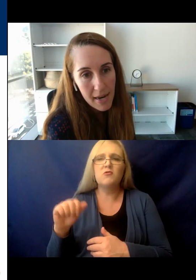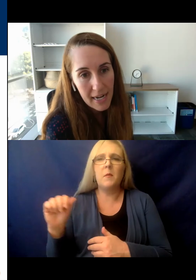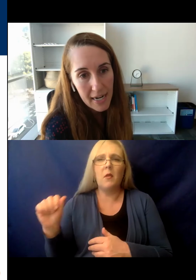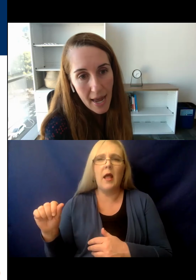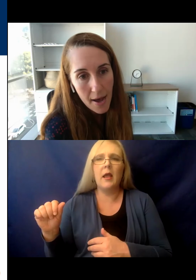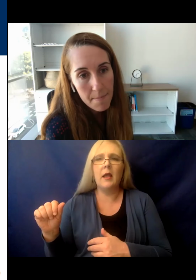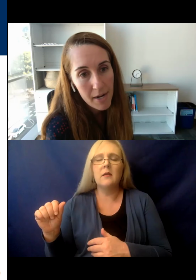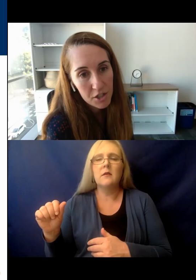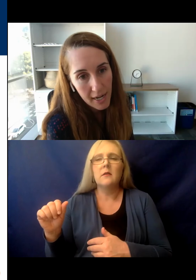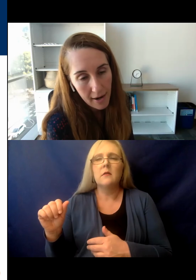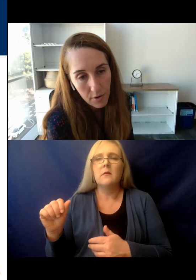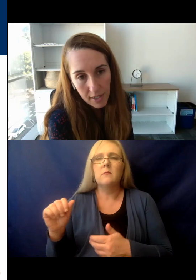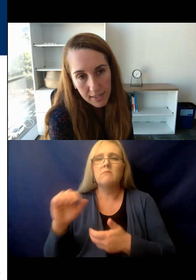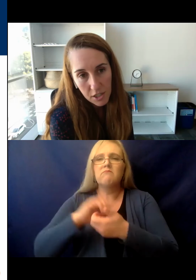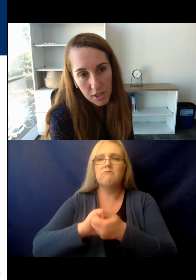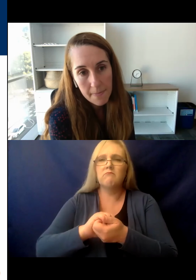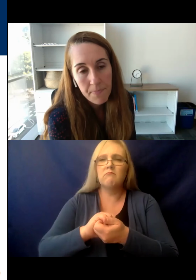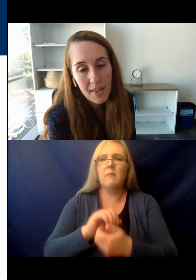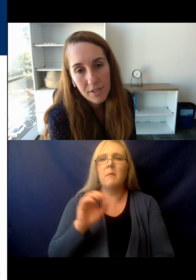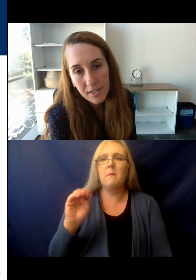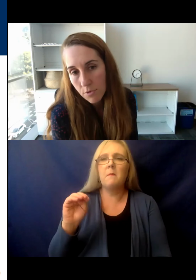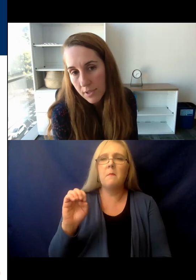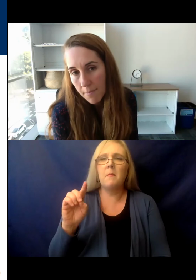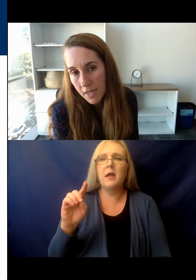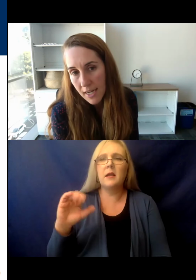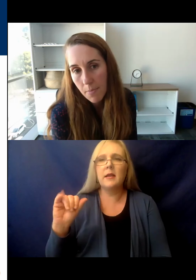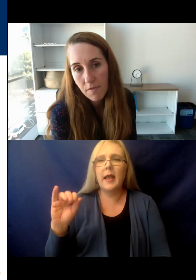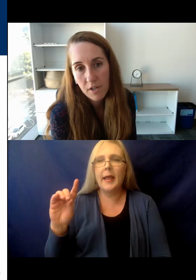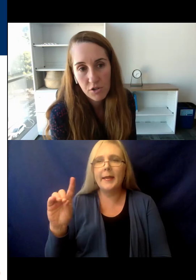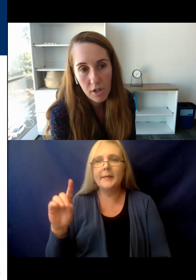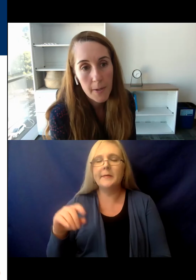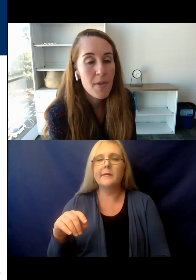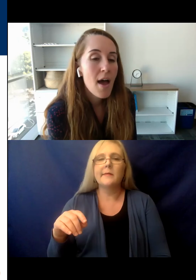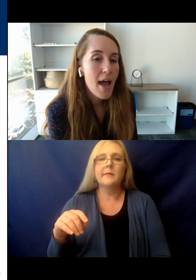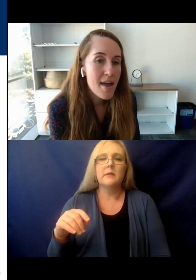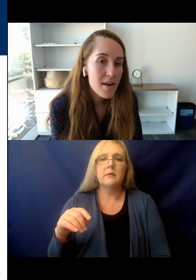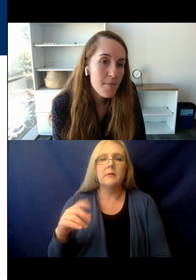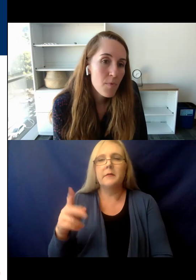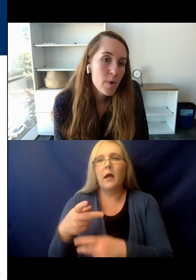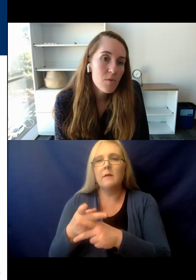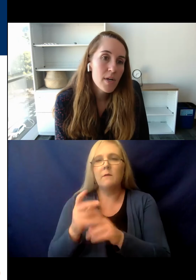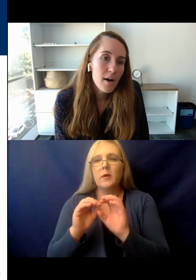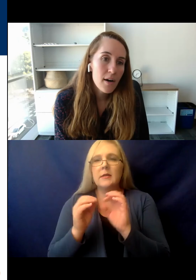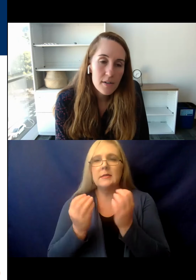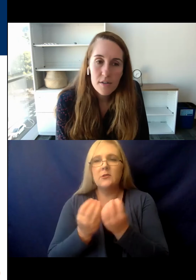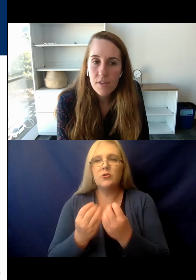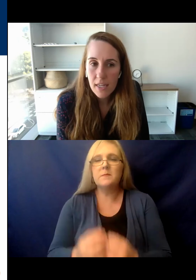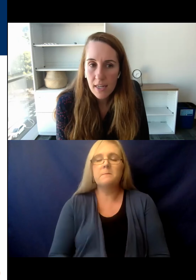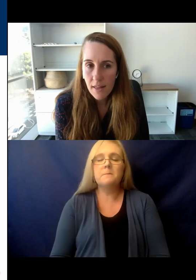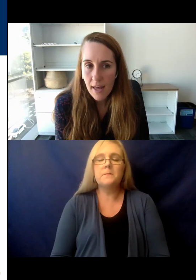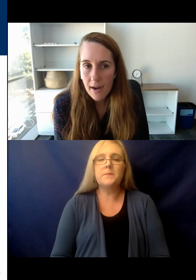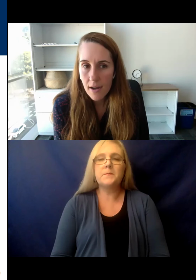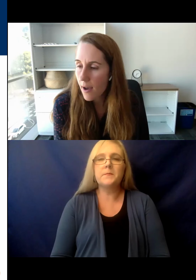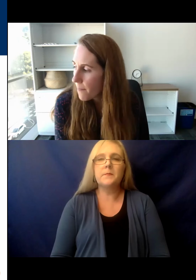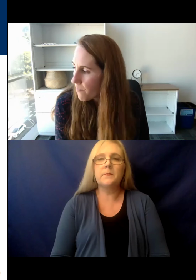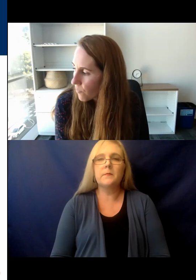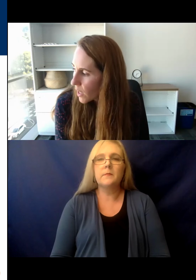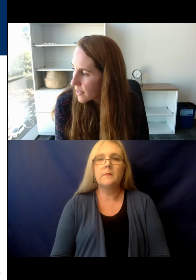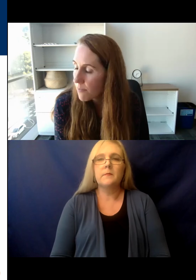with a Medicaid managed care organization. That was the most common type of insurer. And we are thinking